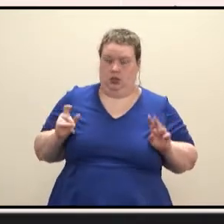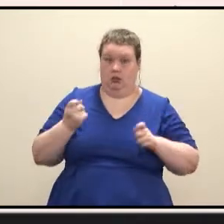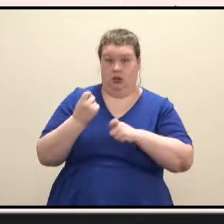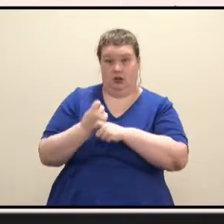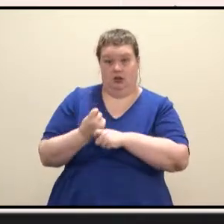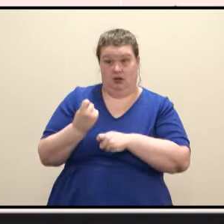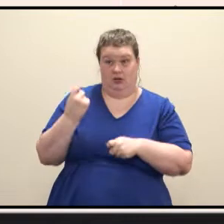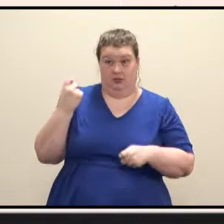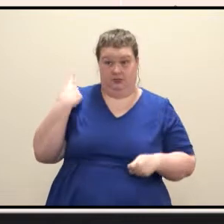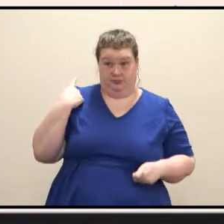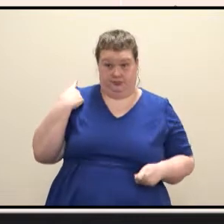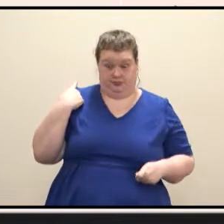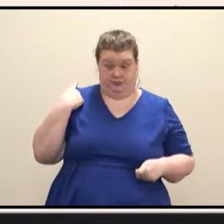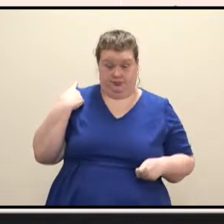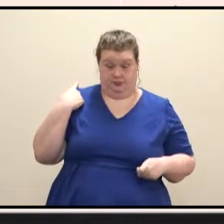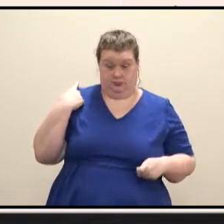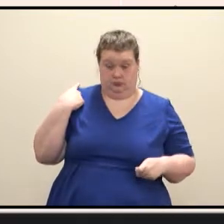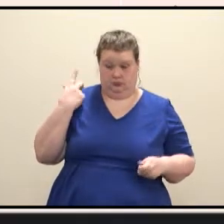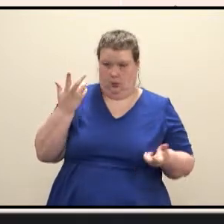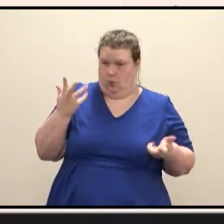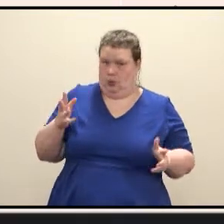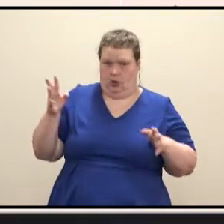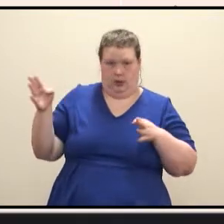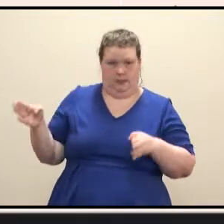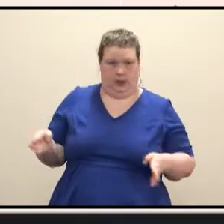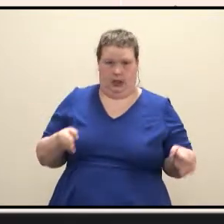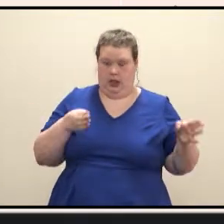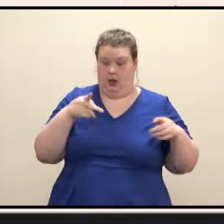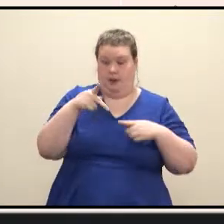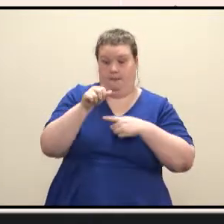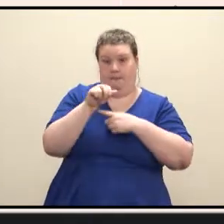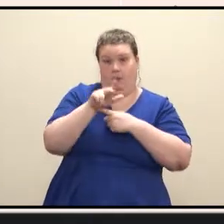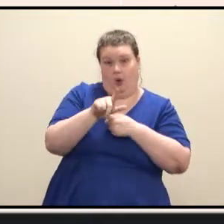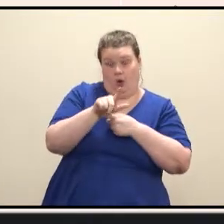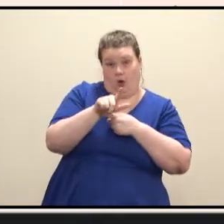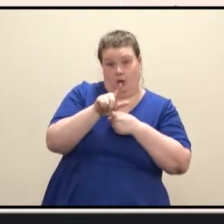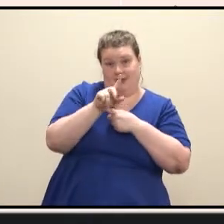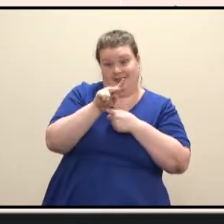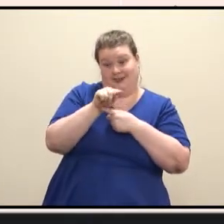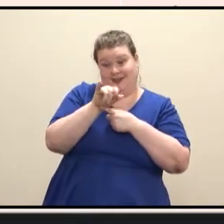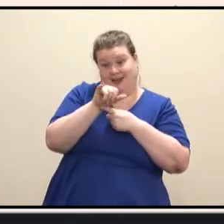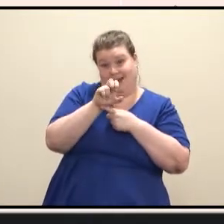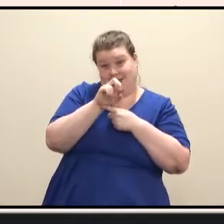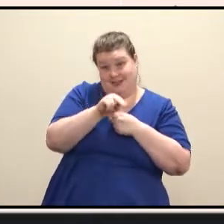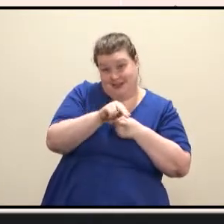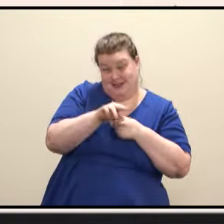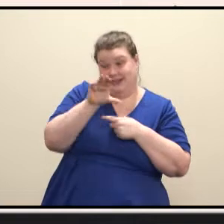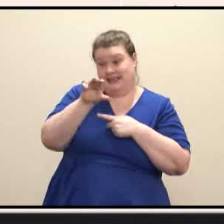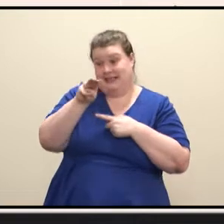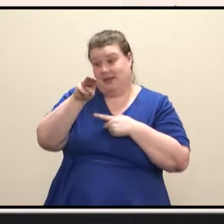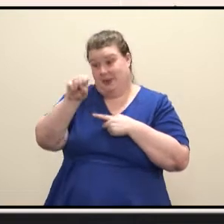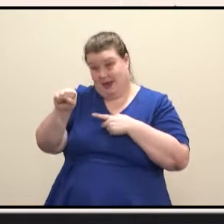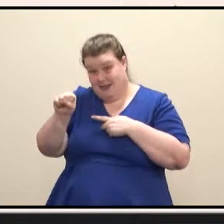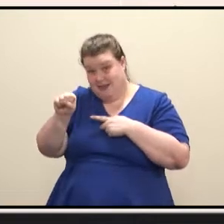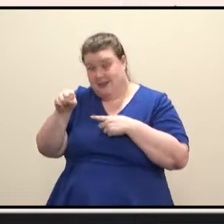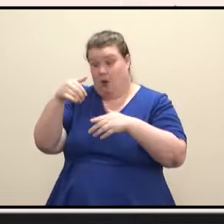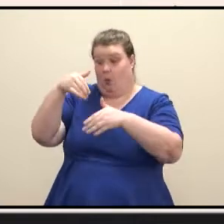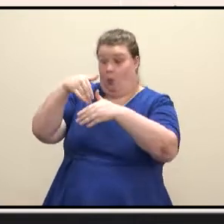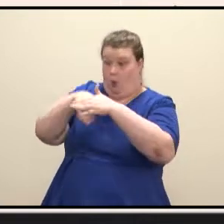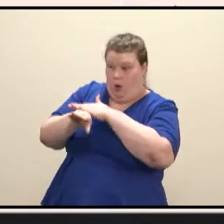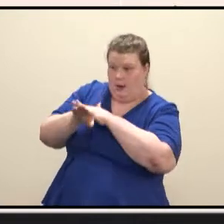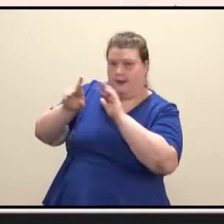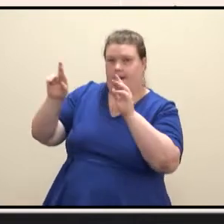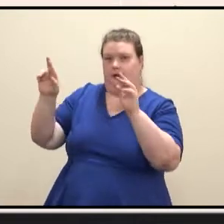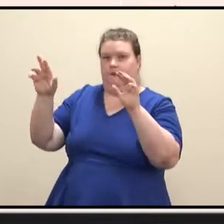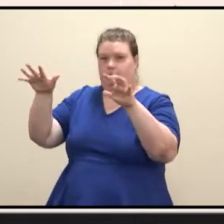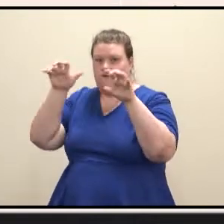year, we had planned the Paul Tyson project and the CNS walk-in cooler freezer projects. We knew those